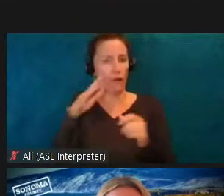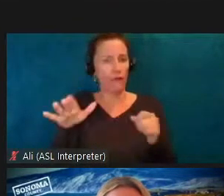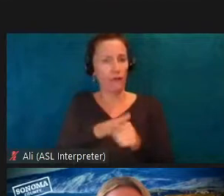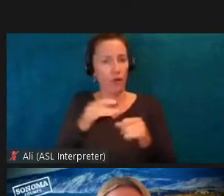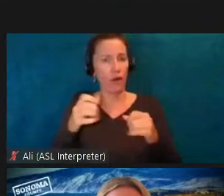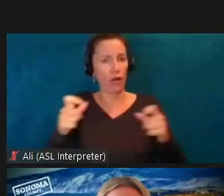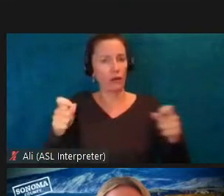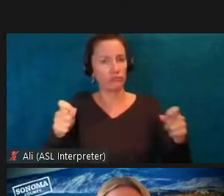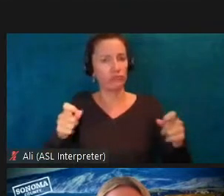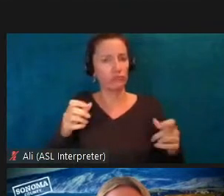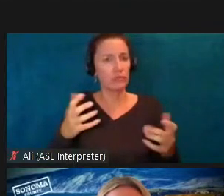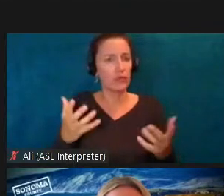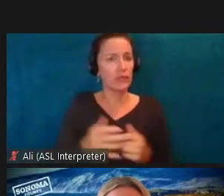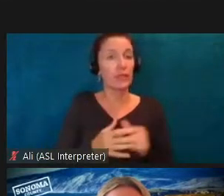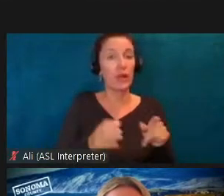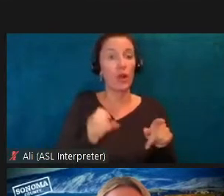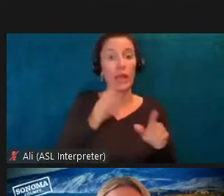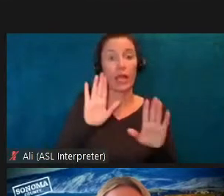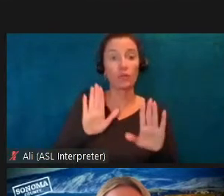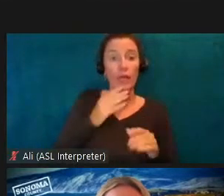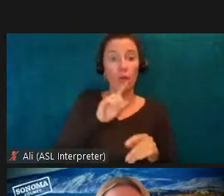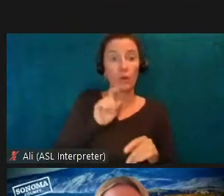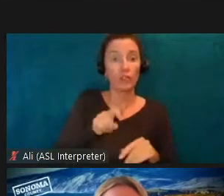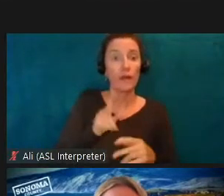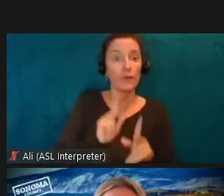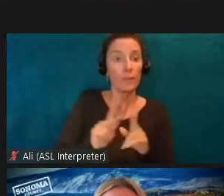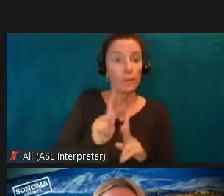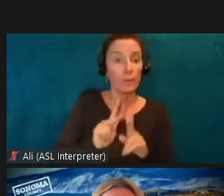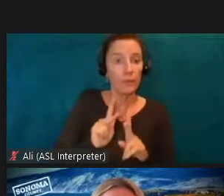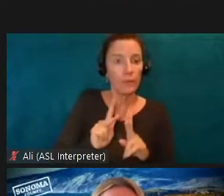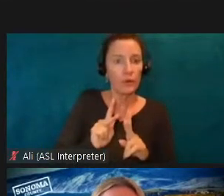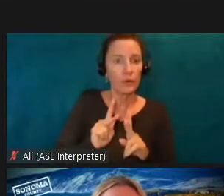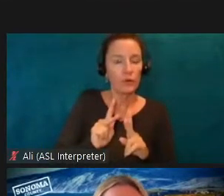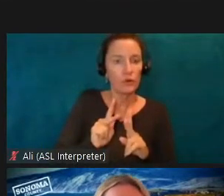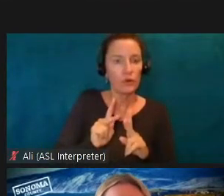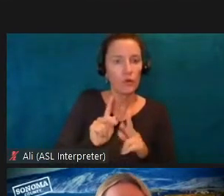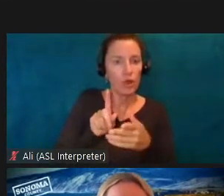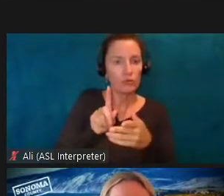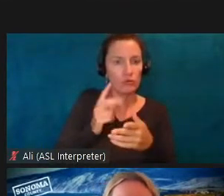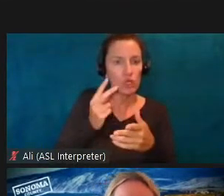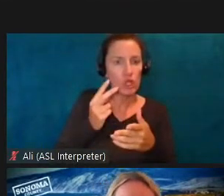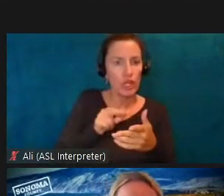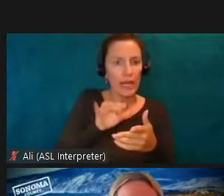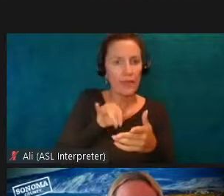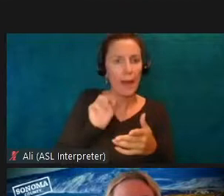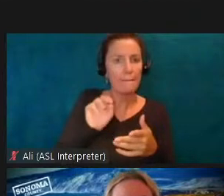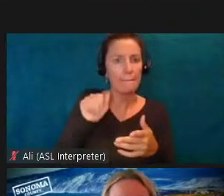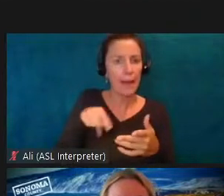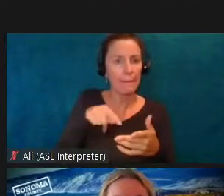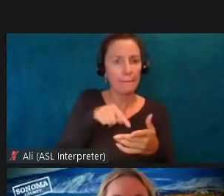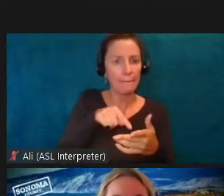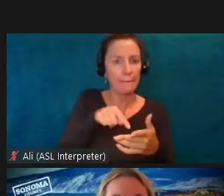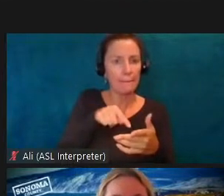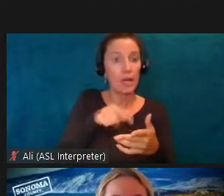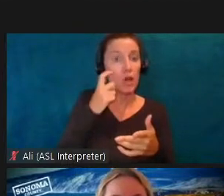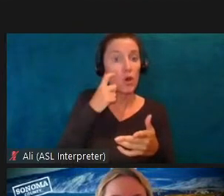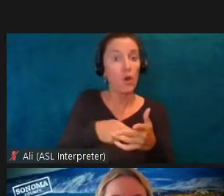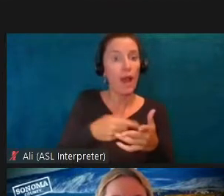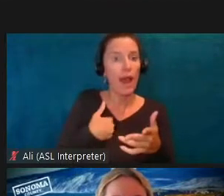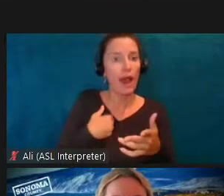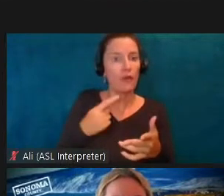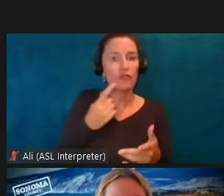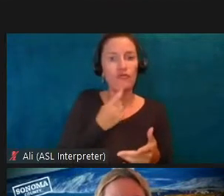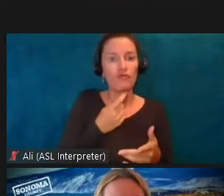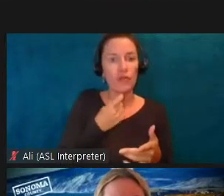Sure, great question. So those folks that have been looking at the incident map, you'll notice that there's a red, which is